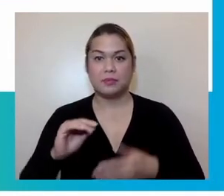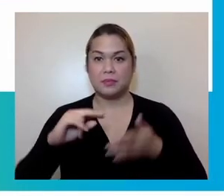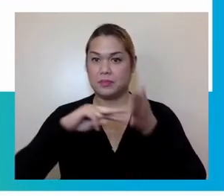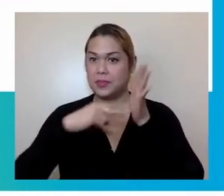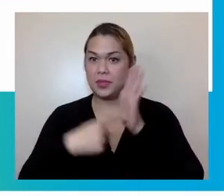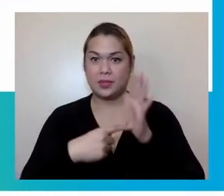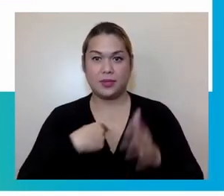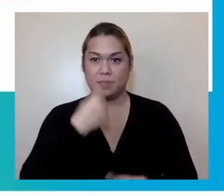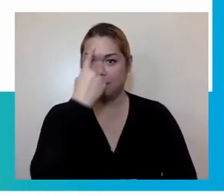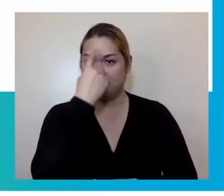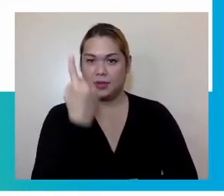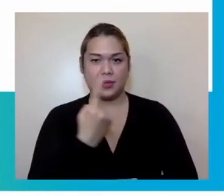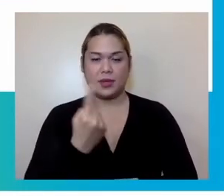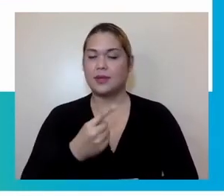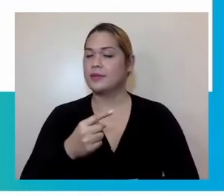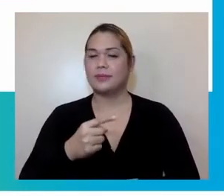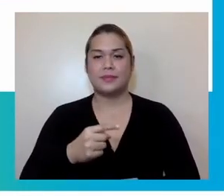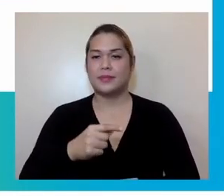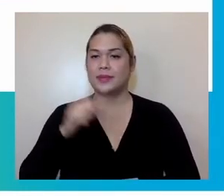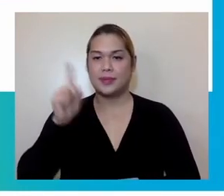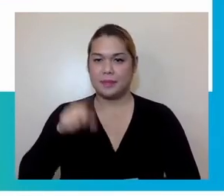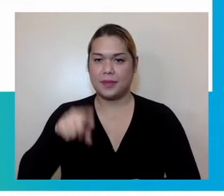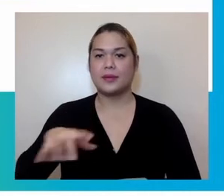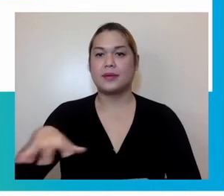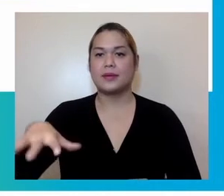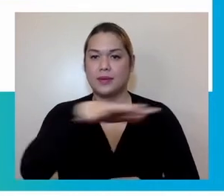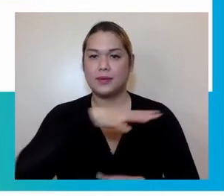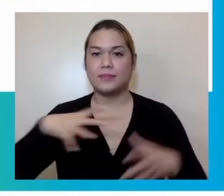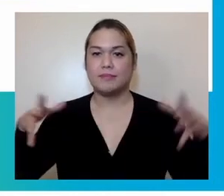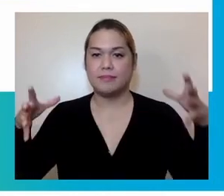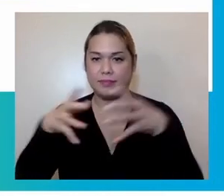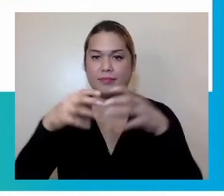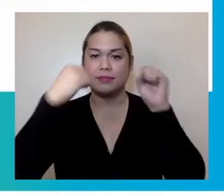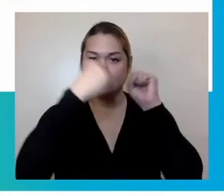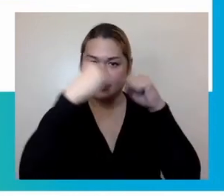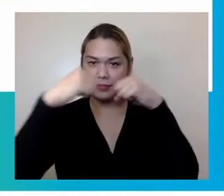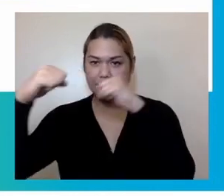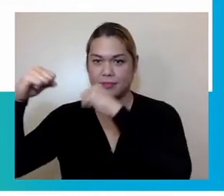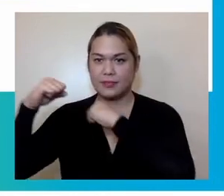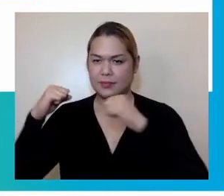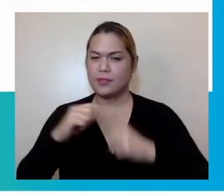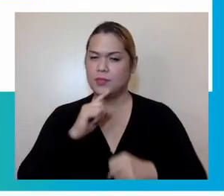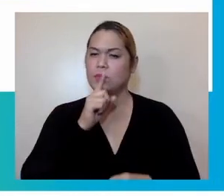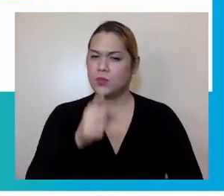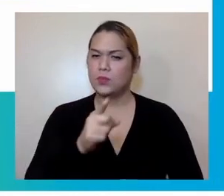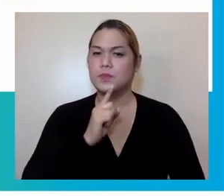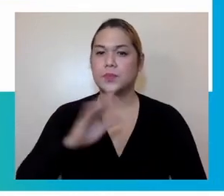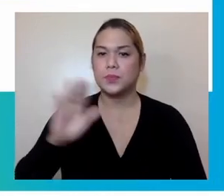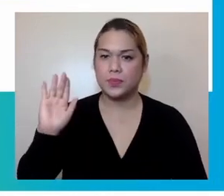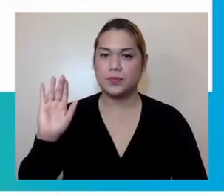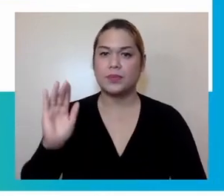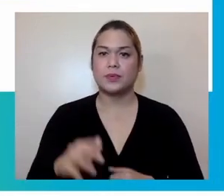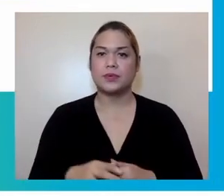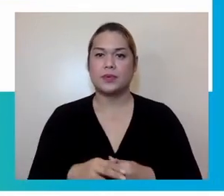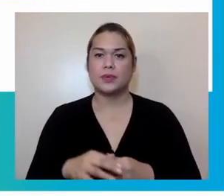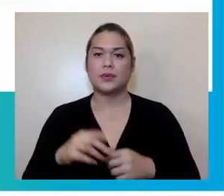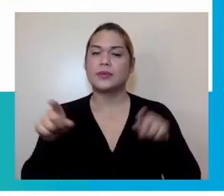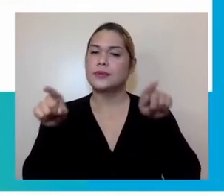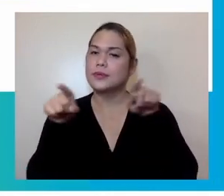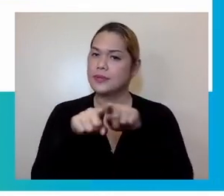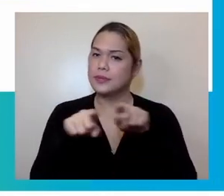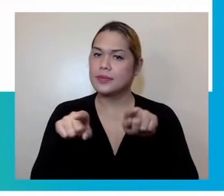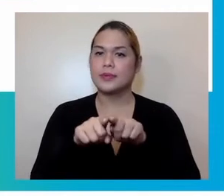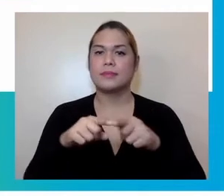can guarantee you, that I remain in close dialogue with my colleagues about